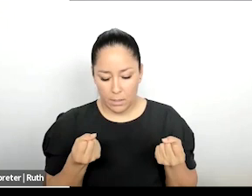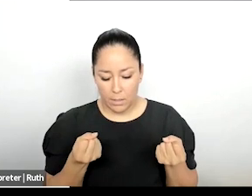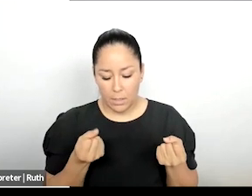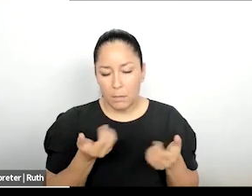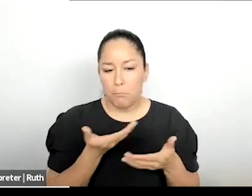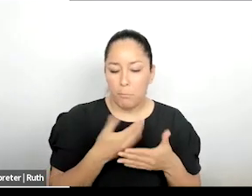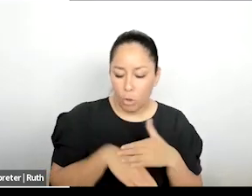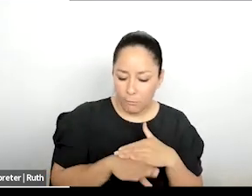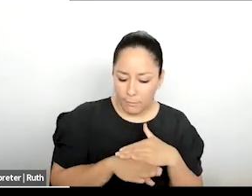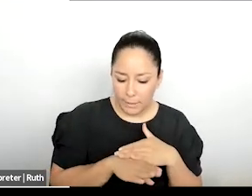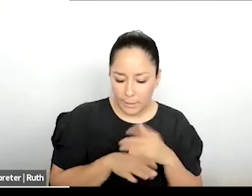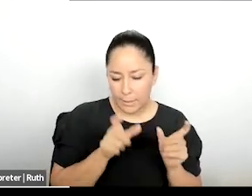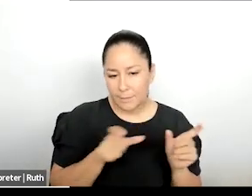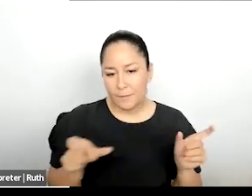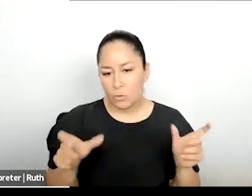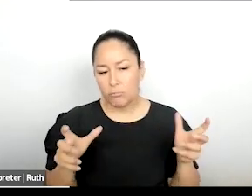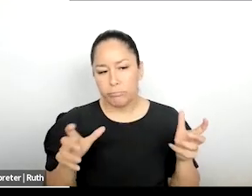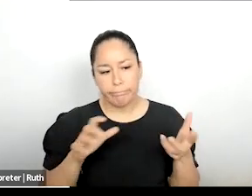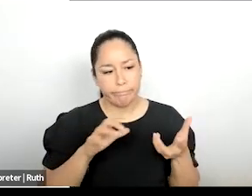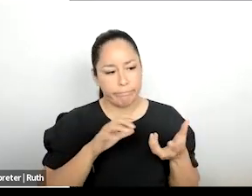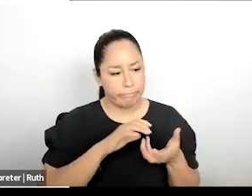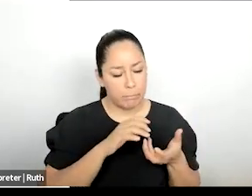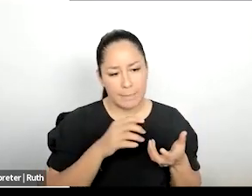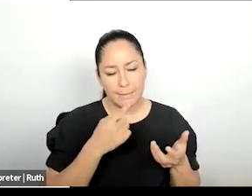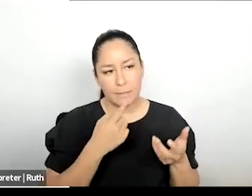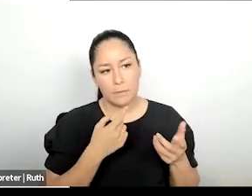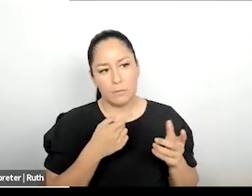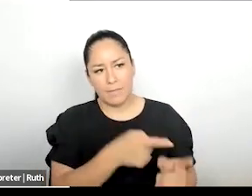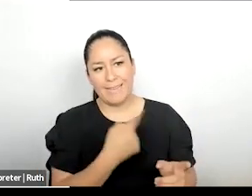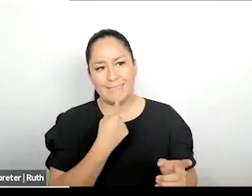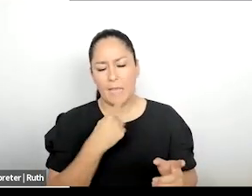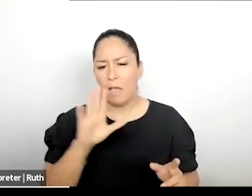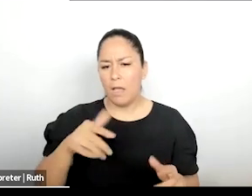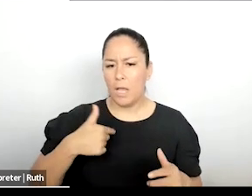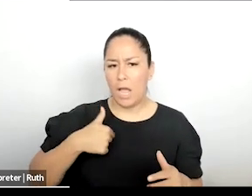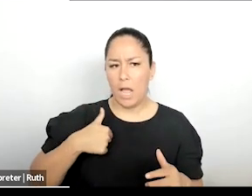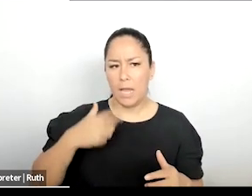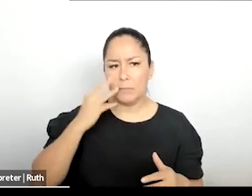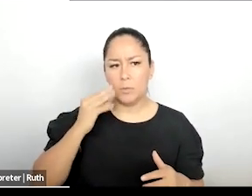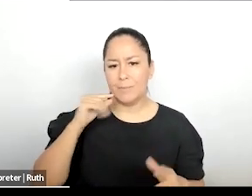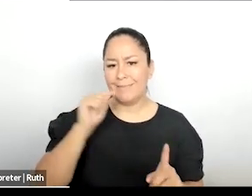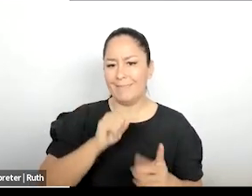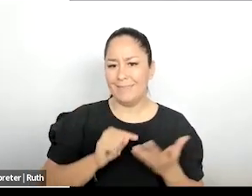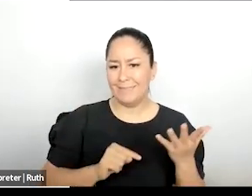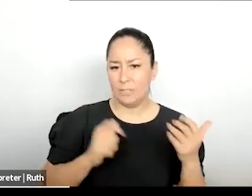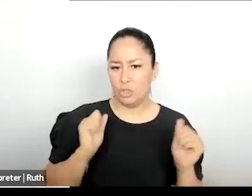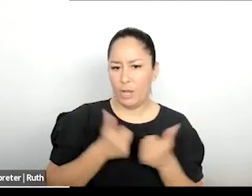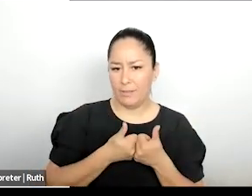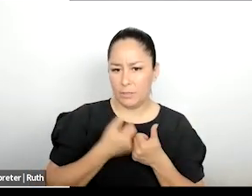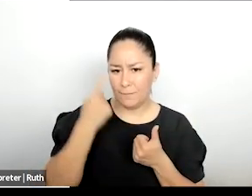birthing individuals come together to say, these are the challenges that we experience in birthing. These are